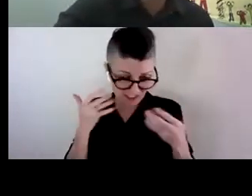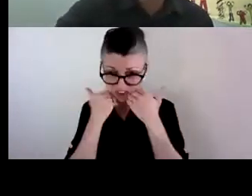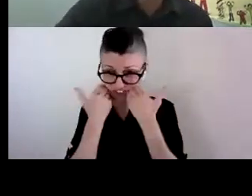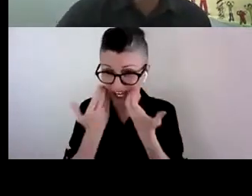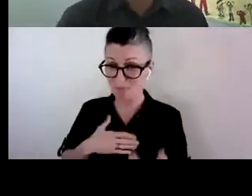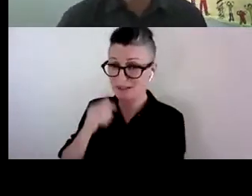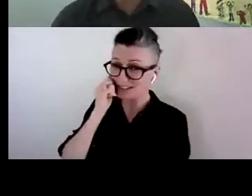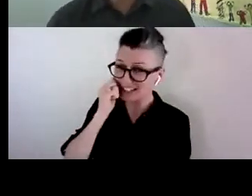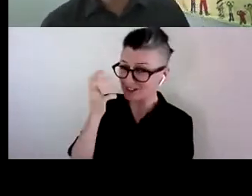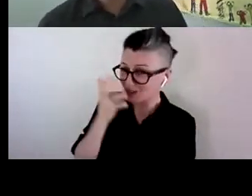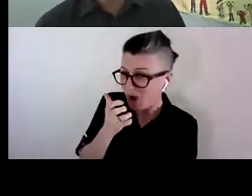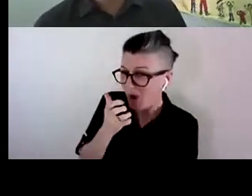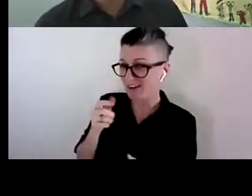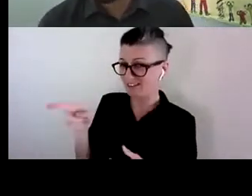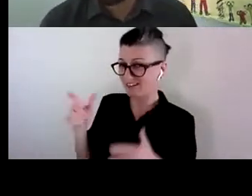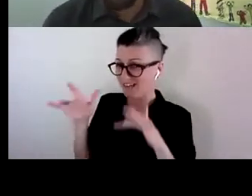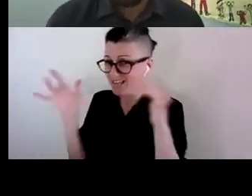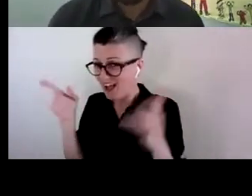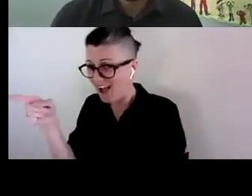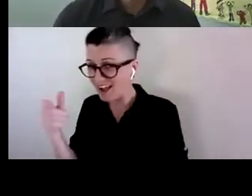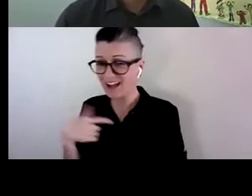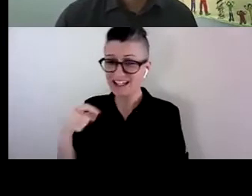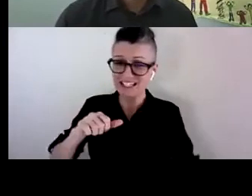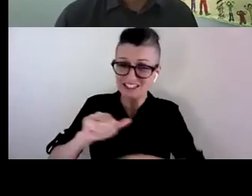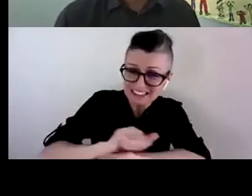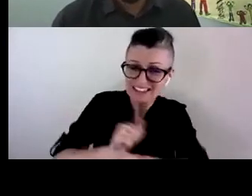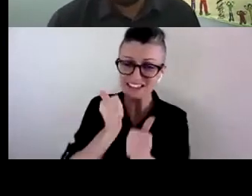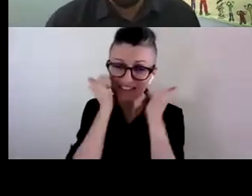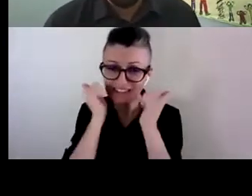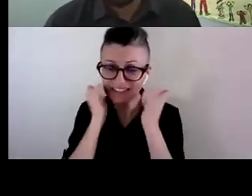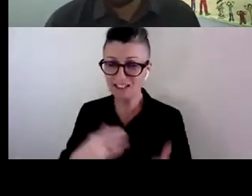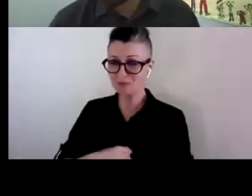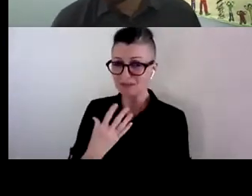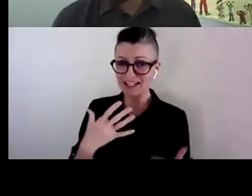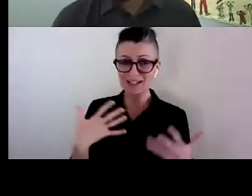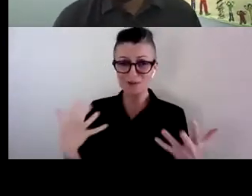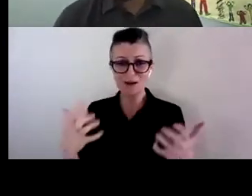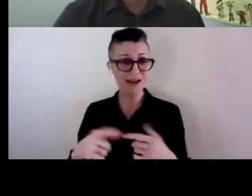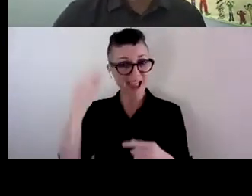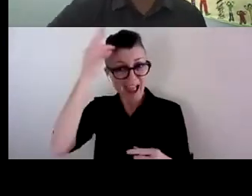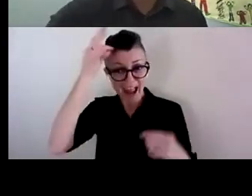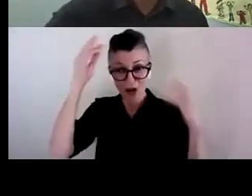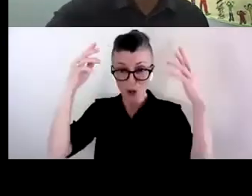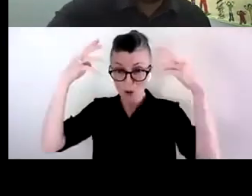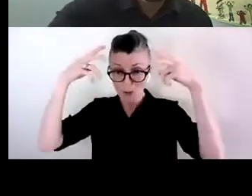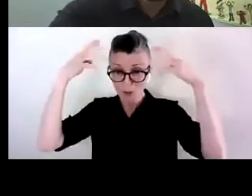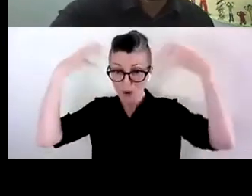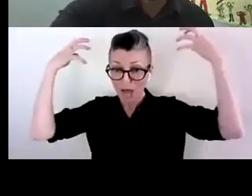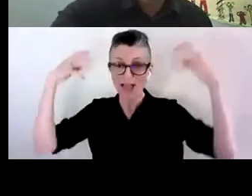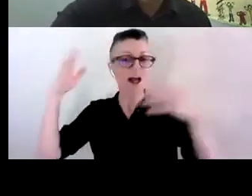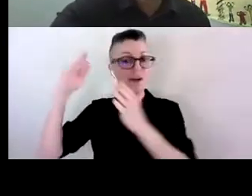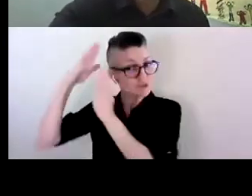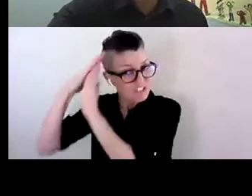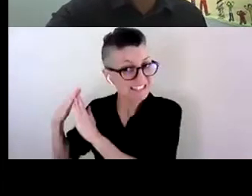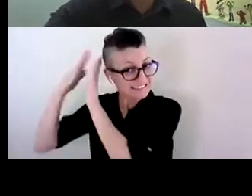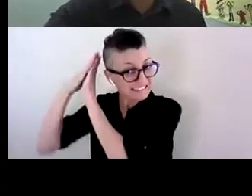skin. Many of us might use skin whitening products or straighten our hair. Many of us might look down on other people